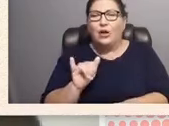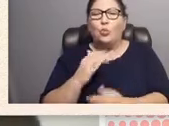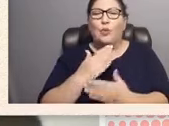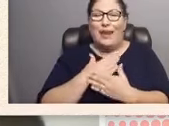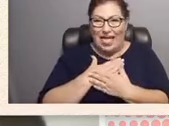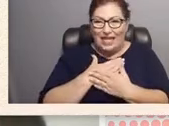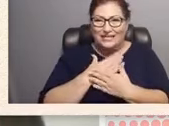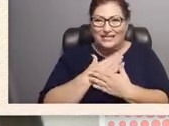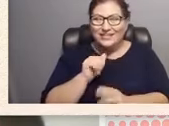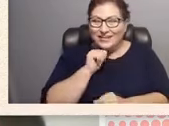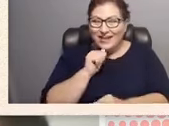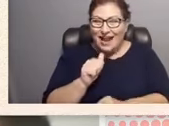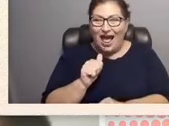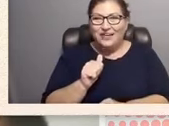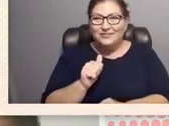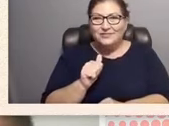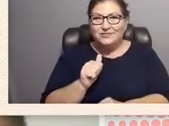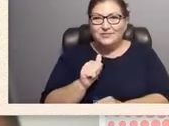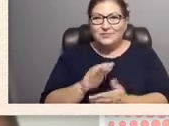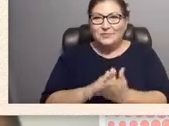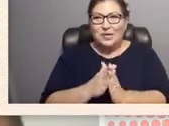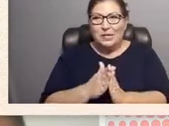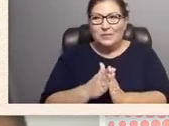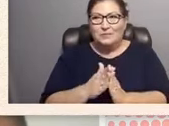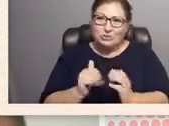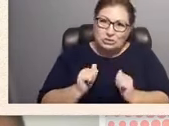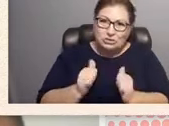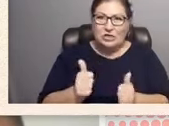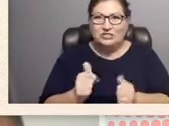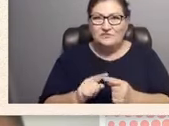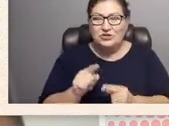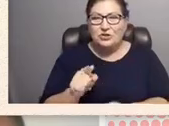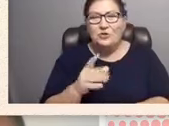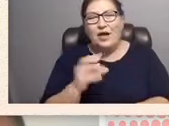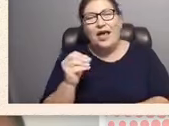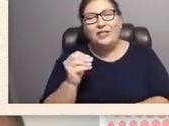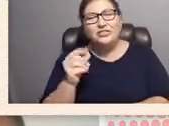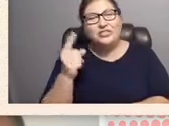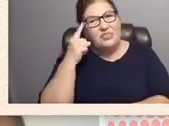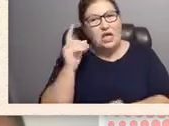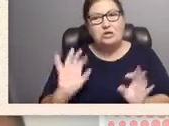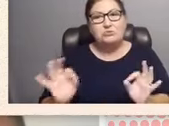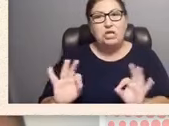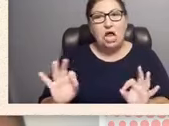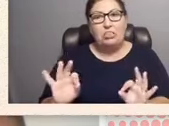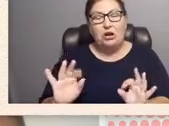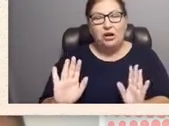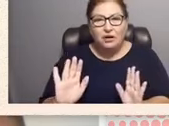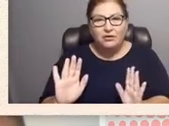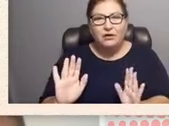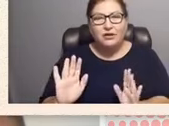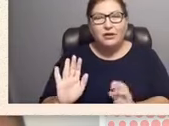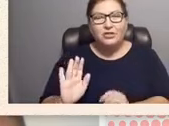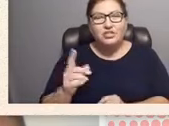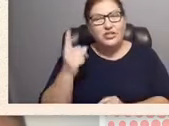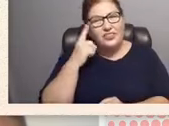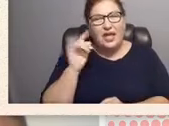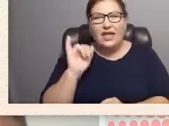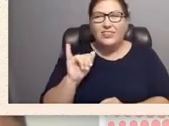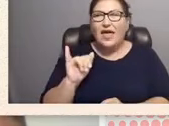get so aggressive towards you and just think that it was nothing, and just thinking that it was just like